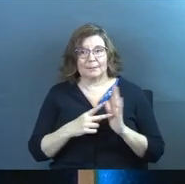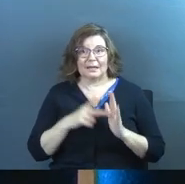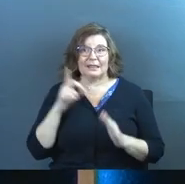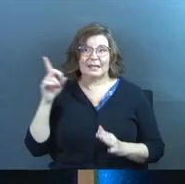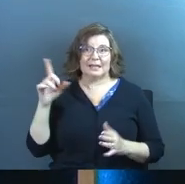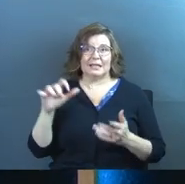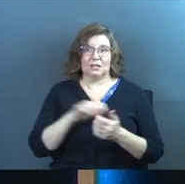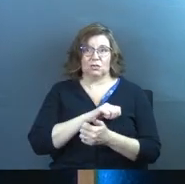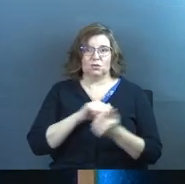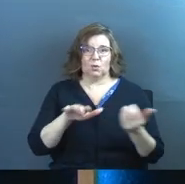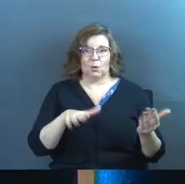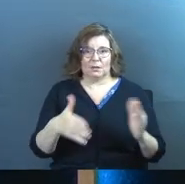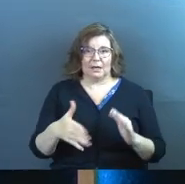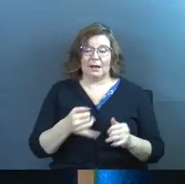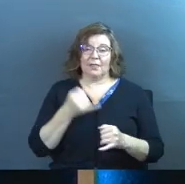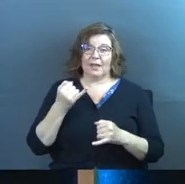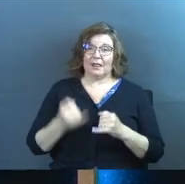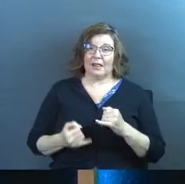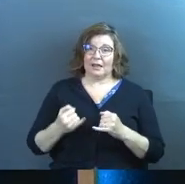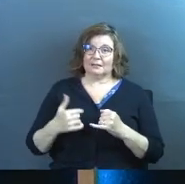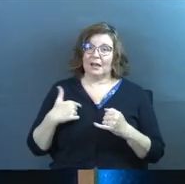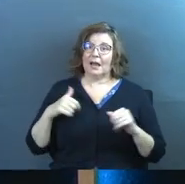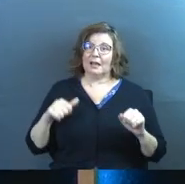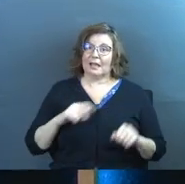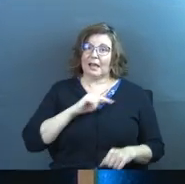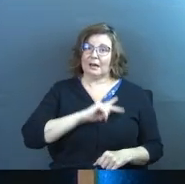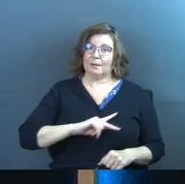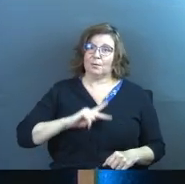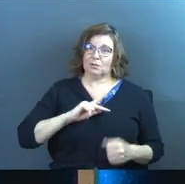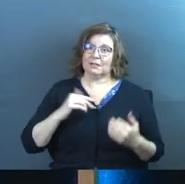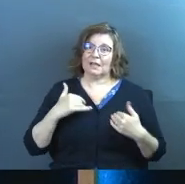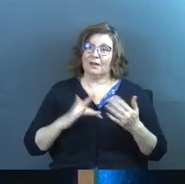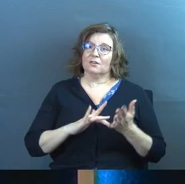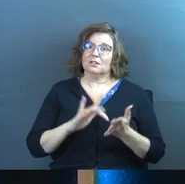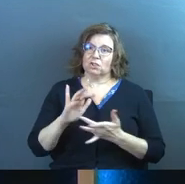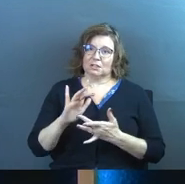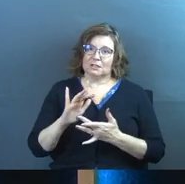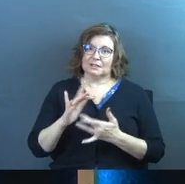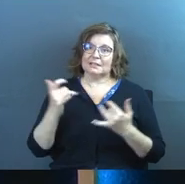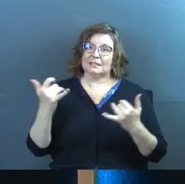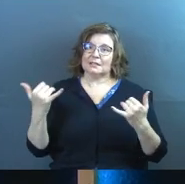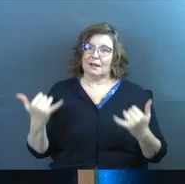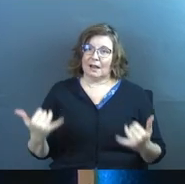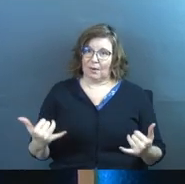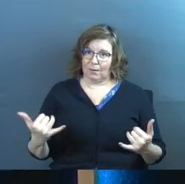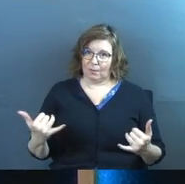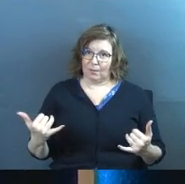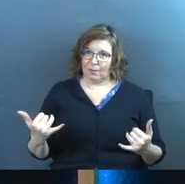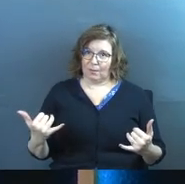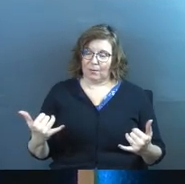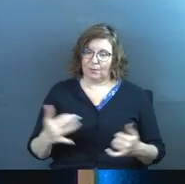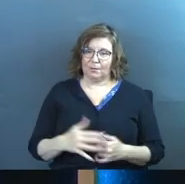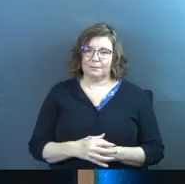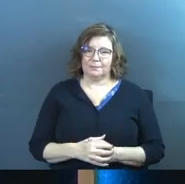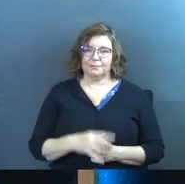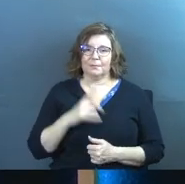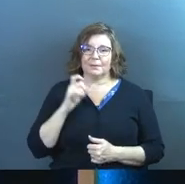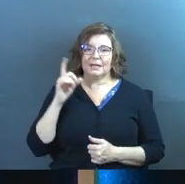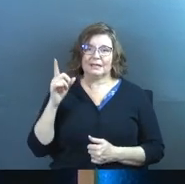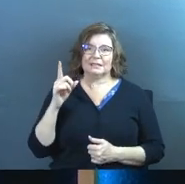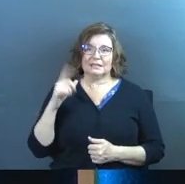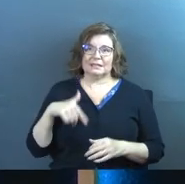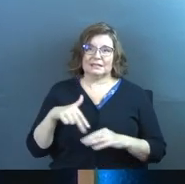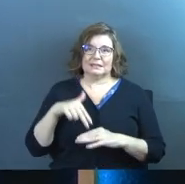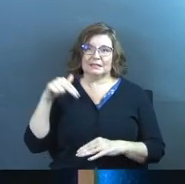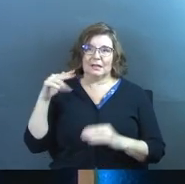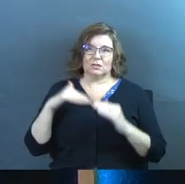that he destroyed death. And then lastly, I can personally have Jesus now. Amen. Because he has